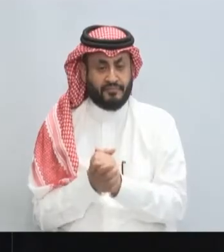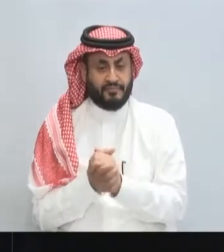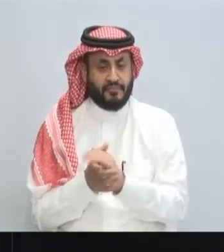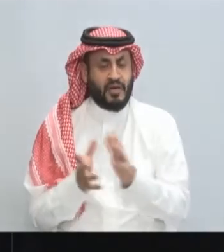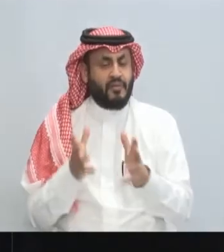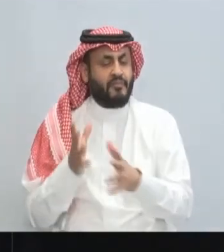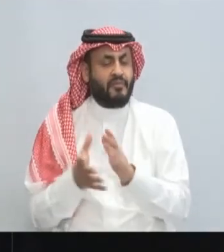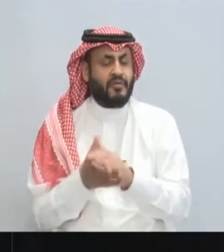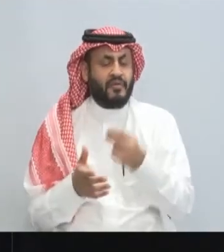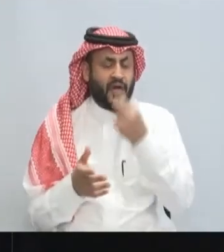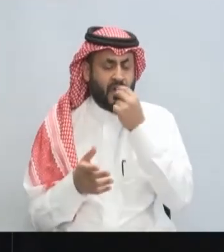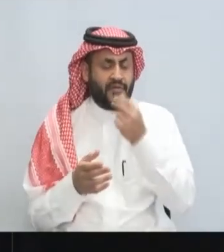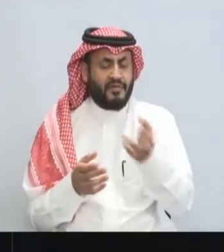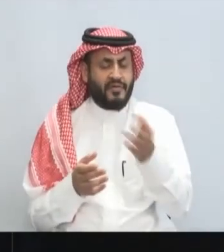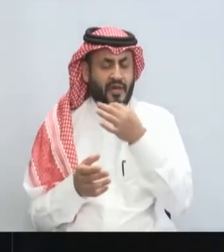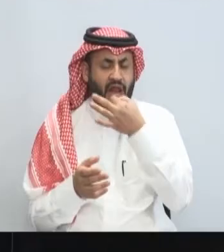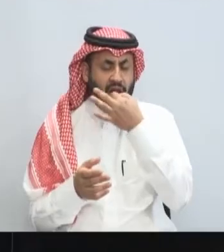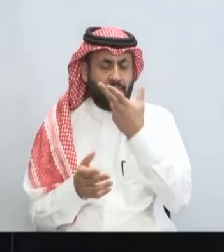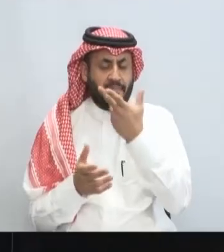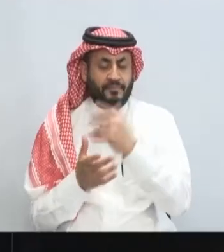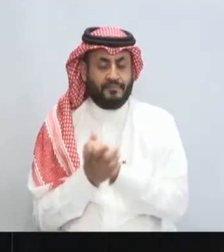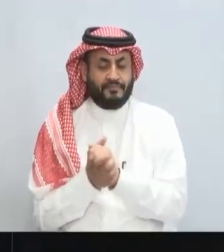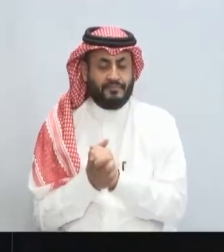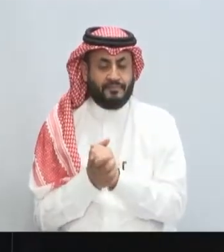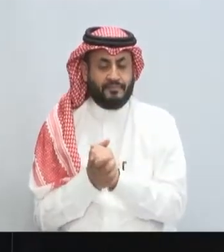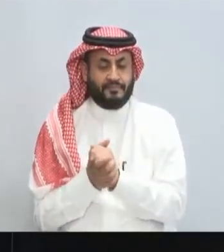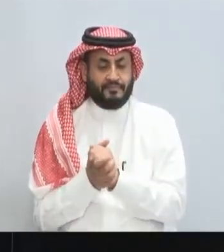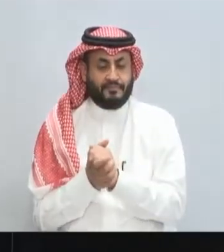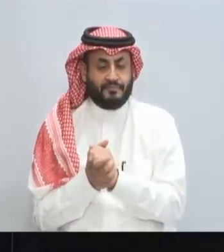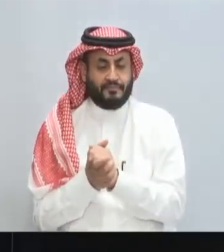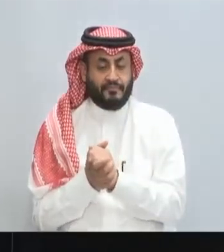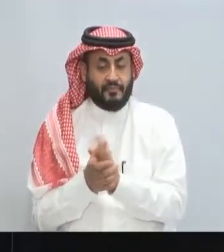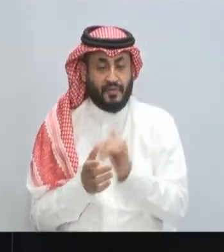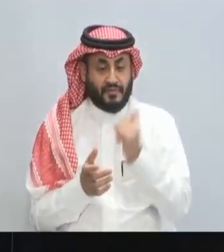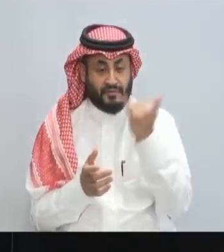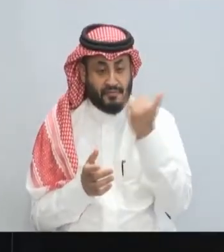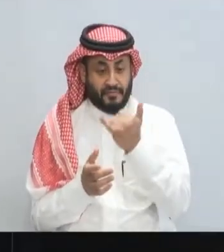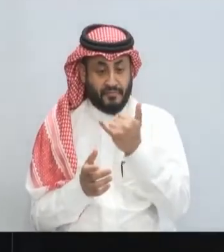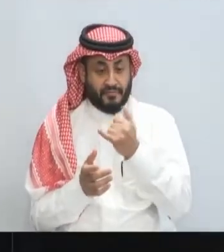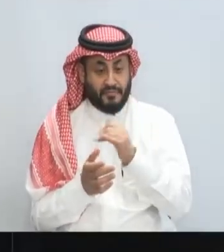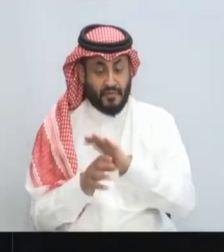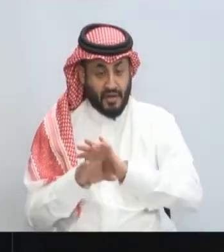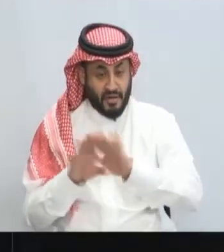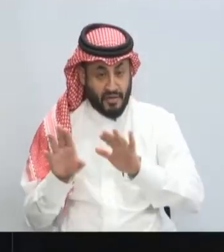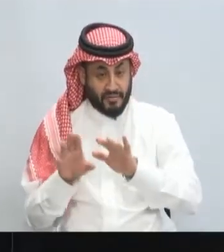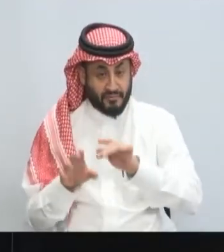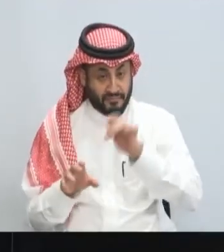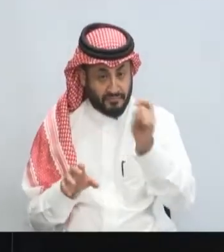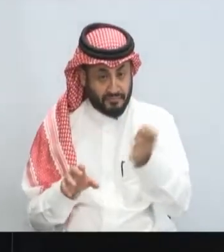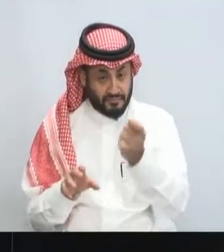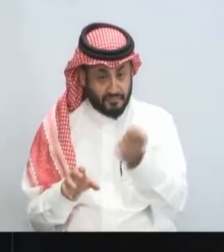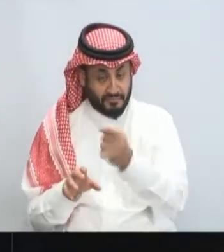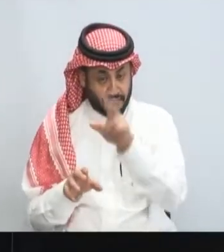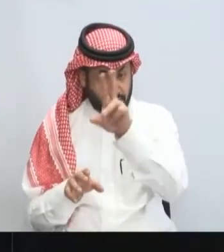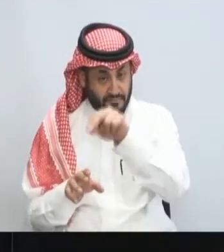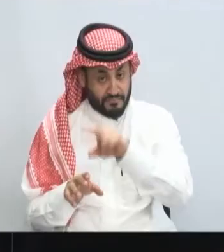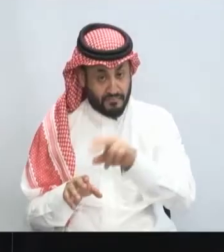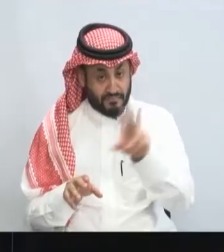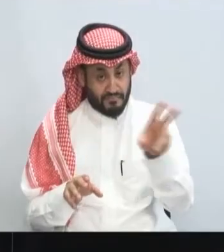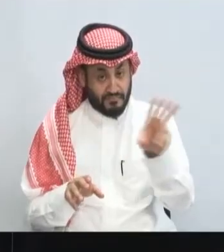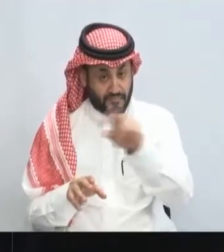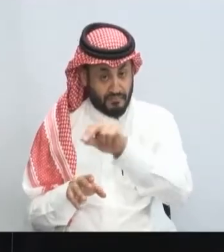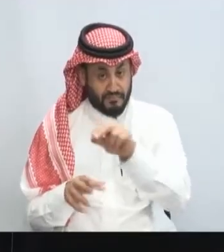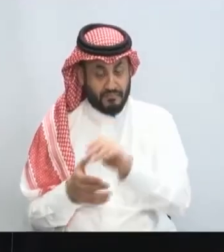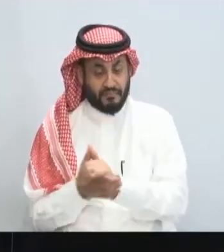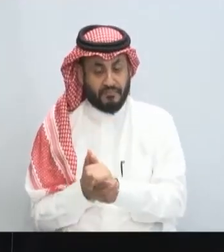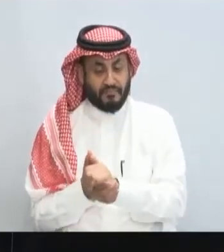food and taste. So again, it's very important that when you finish chanting, to write down